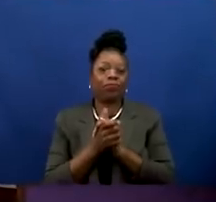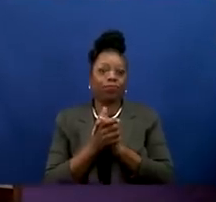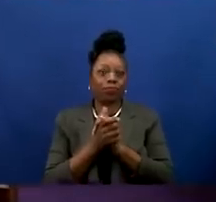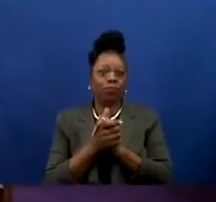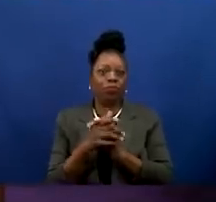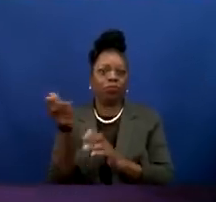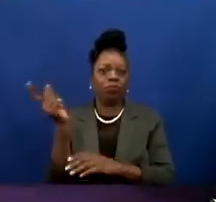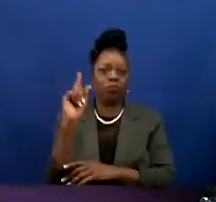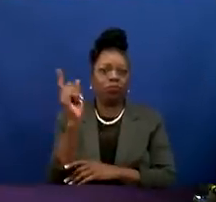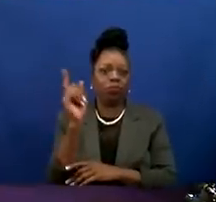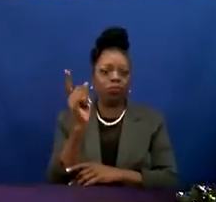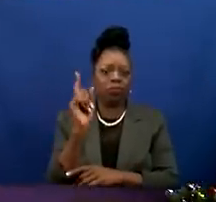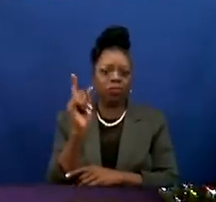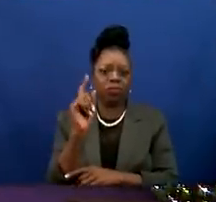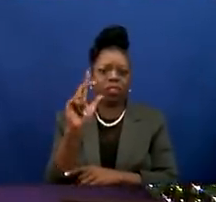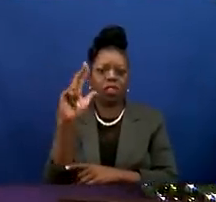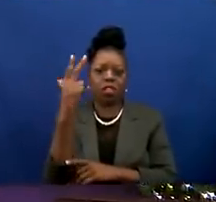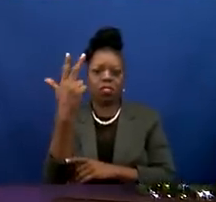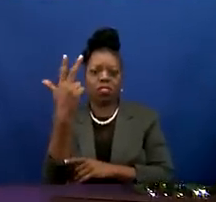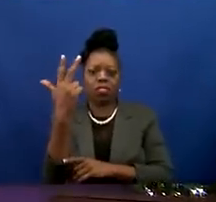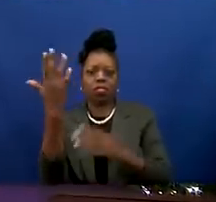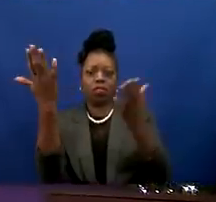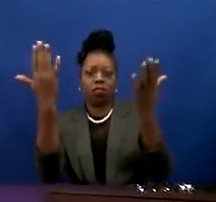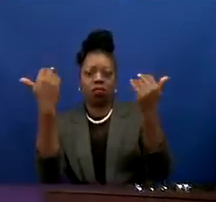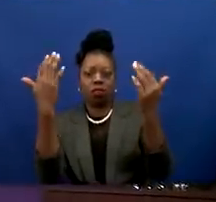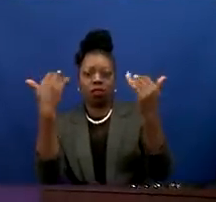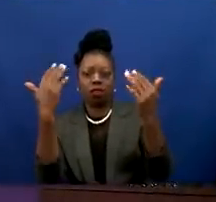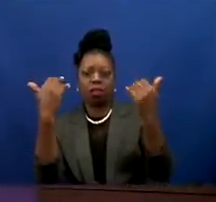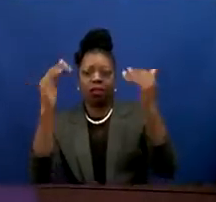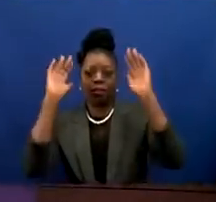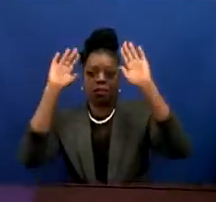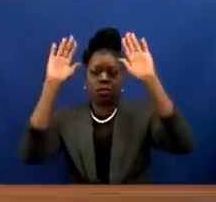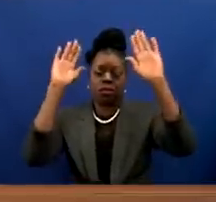Is there another? Is there a third who'll come this Sunday afternoon?